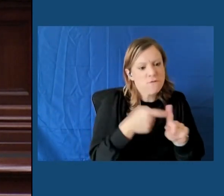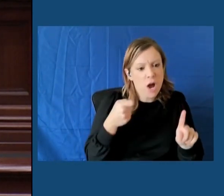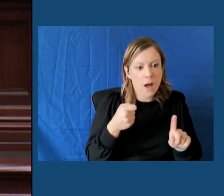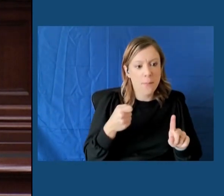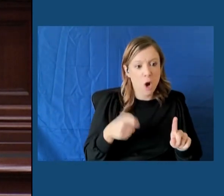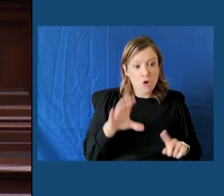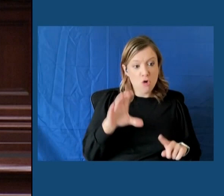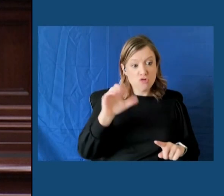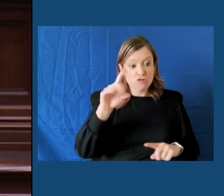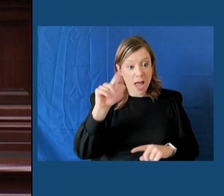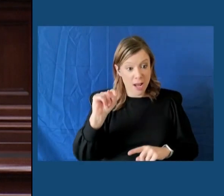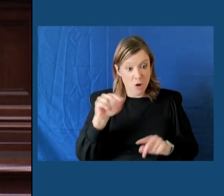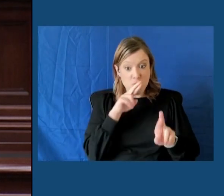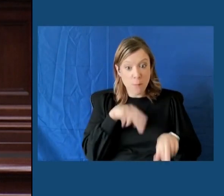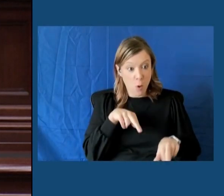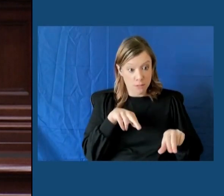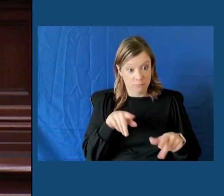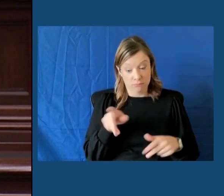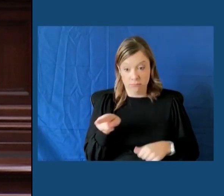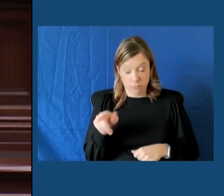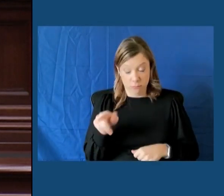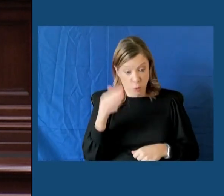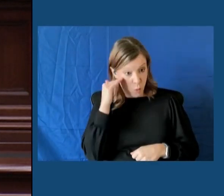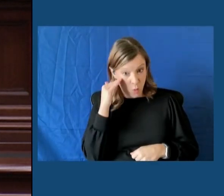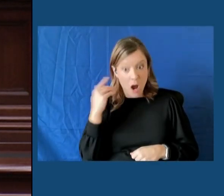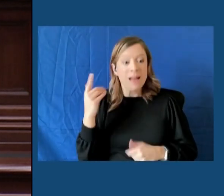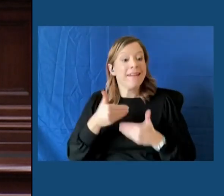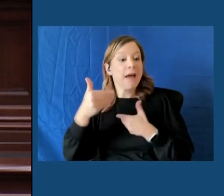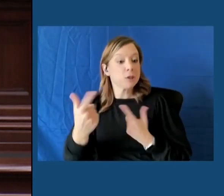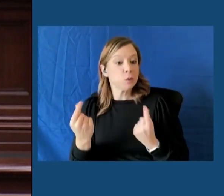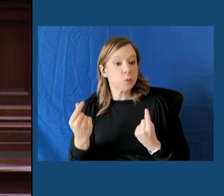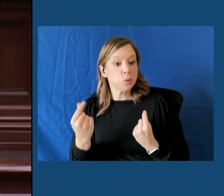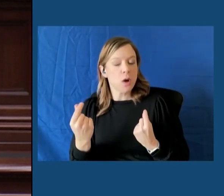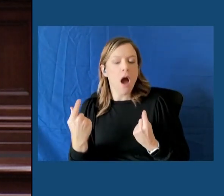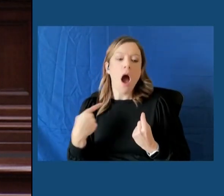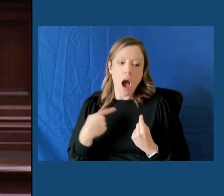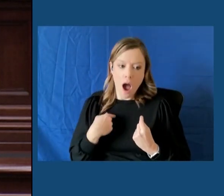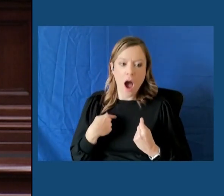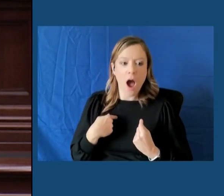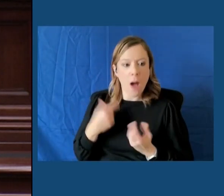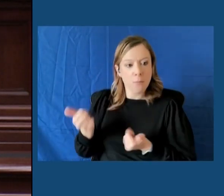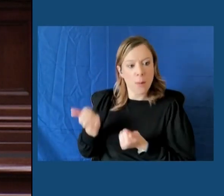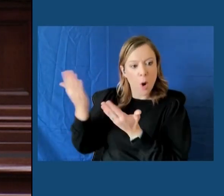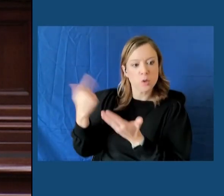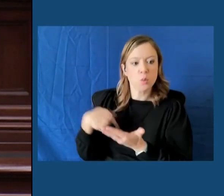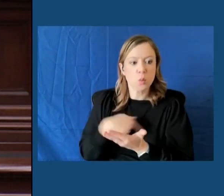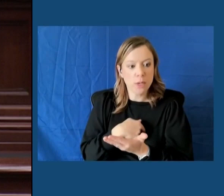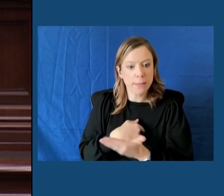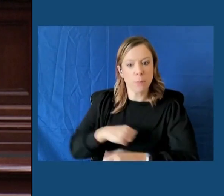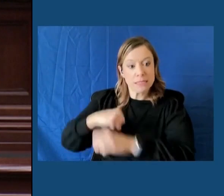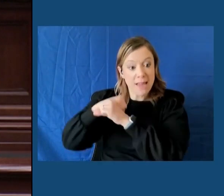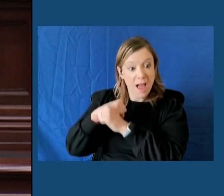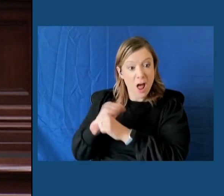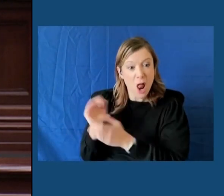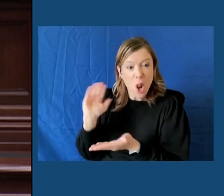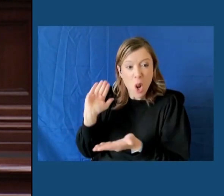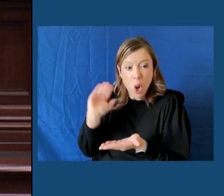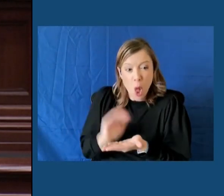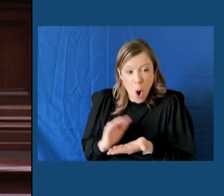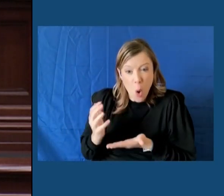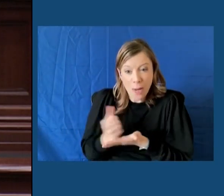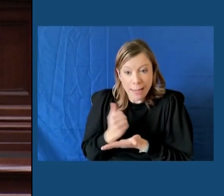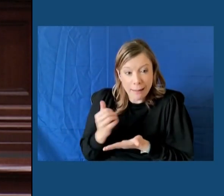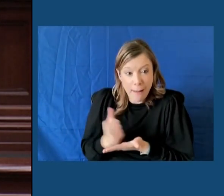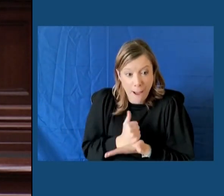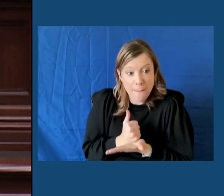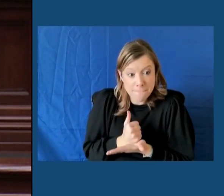next. I'm proposing that we protect low-income New Yorkers from being sued by the medical debt that they